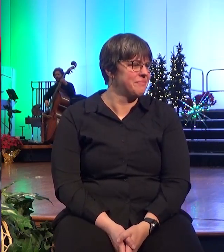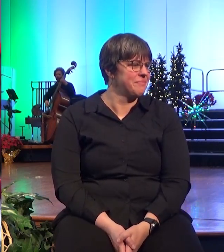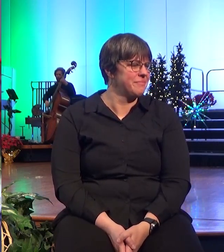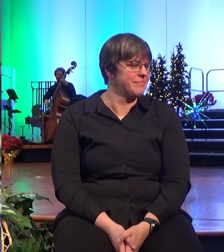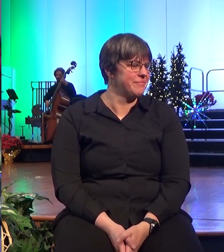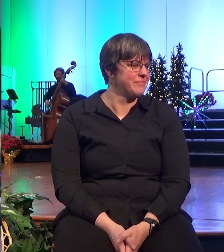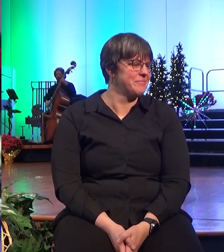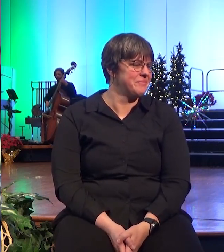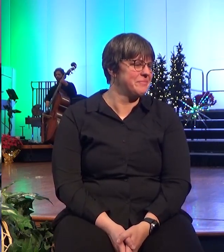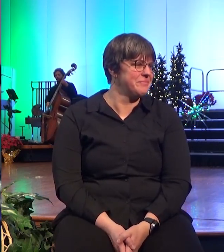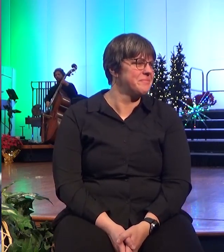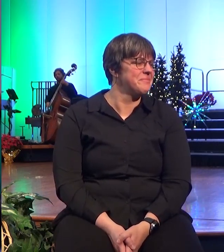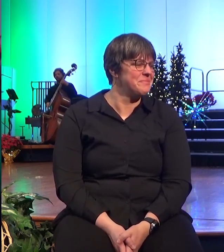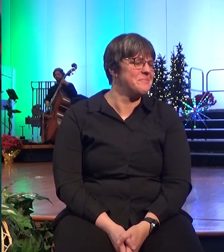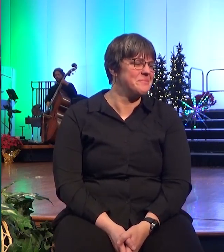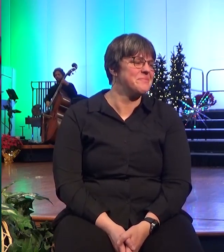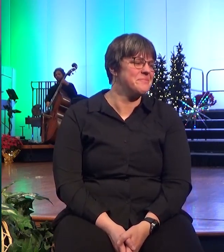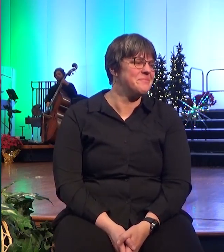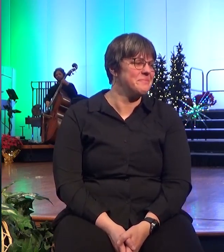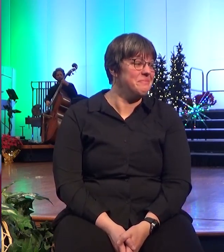Here you go, Rudolph.